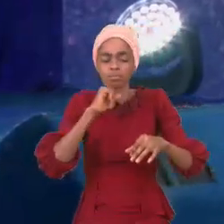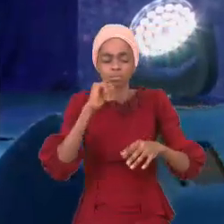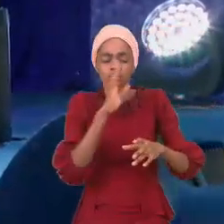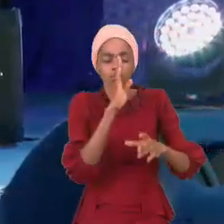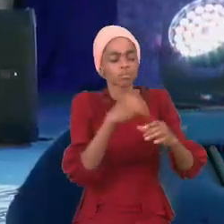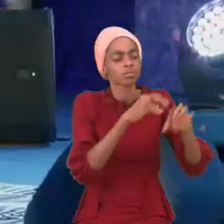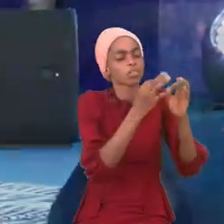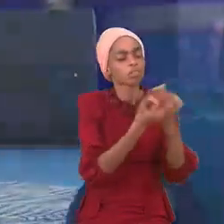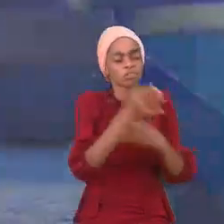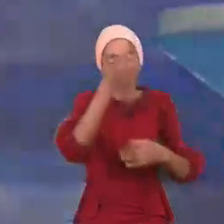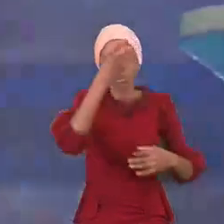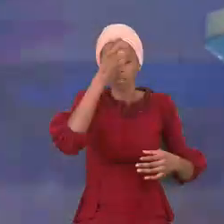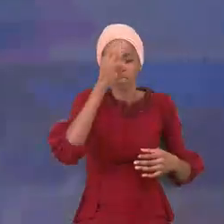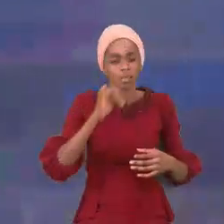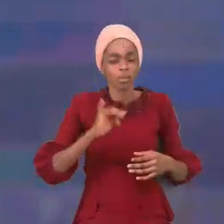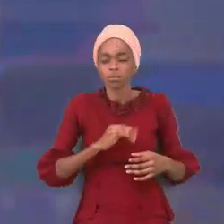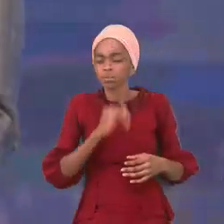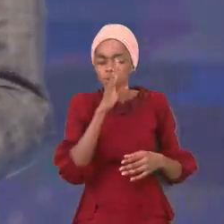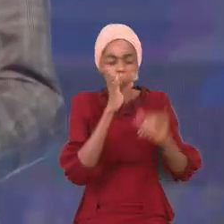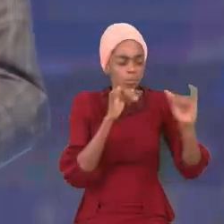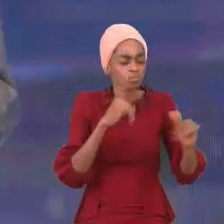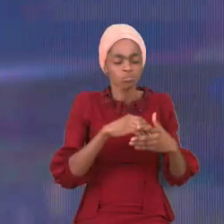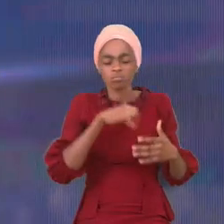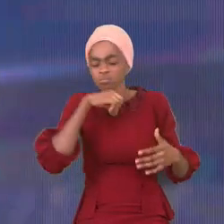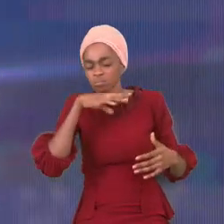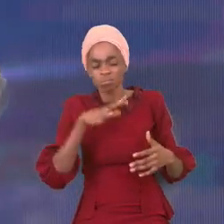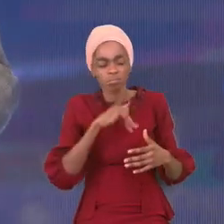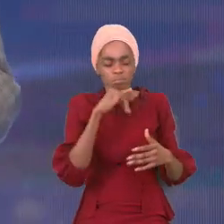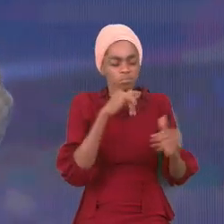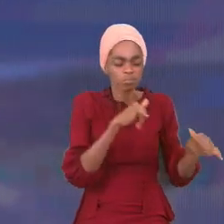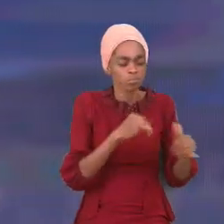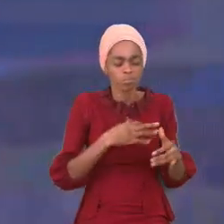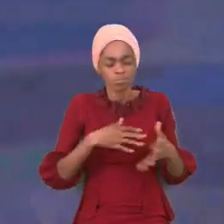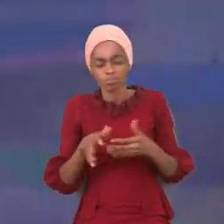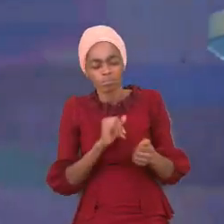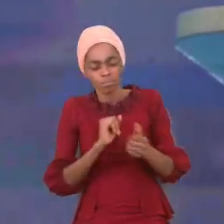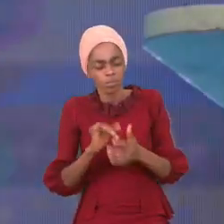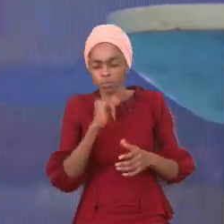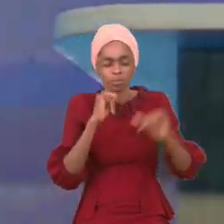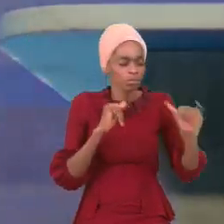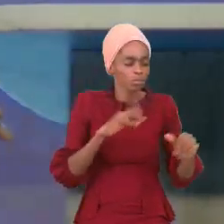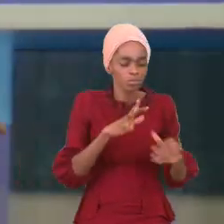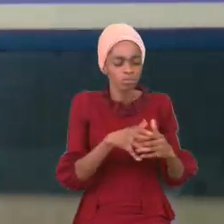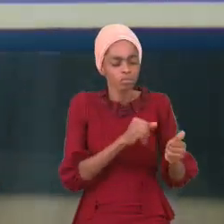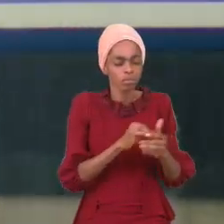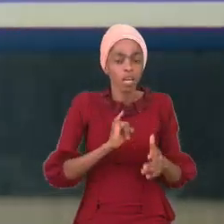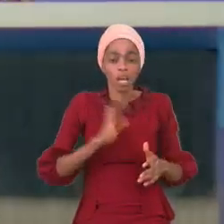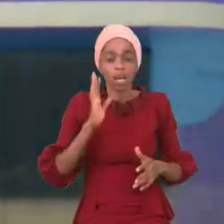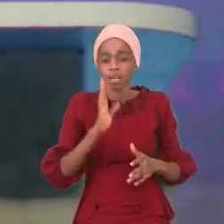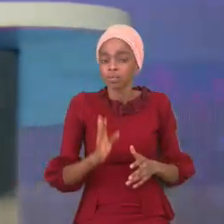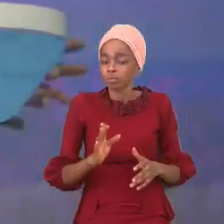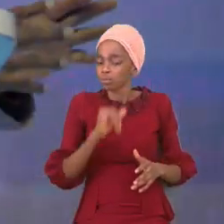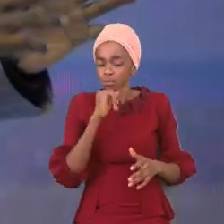remain in my defilement, in my destruction, in my desolation. I'll not remain in